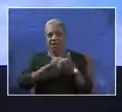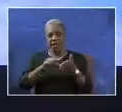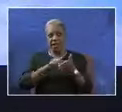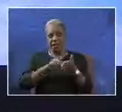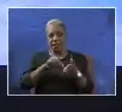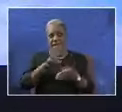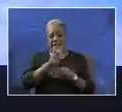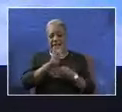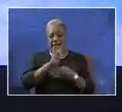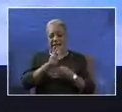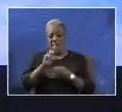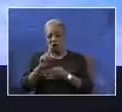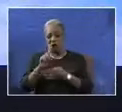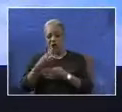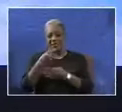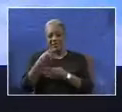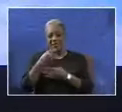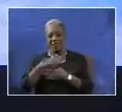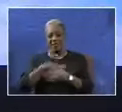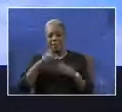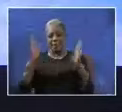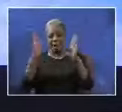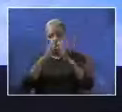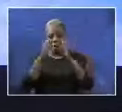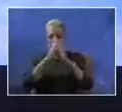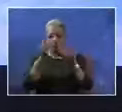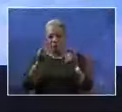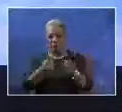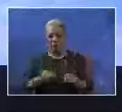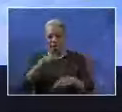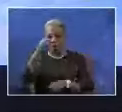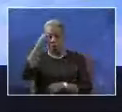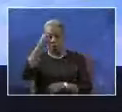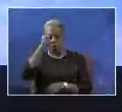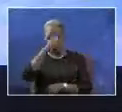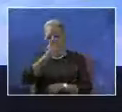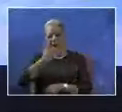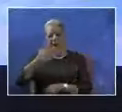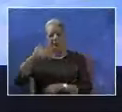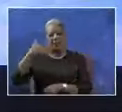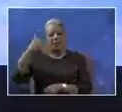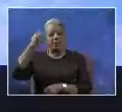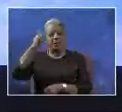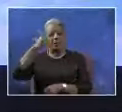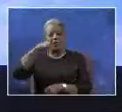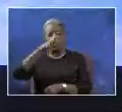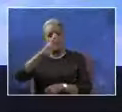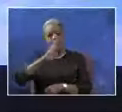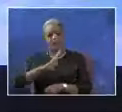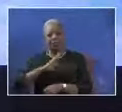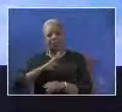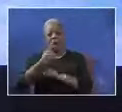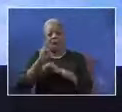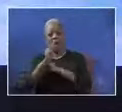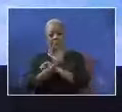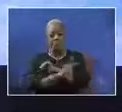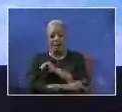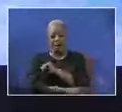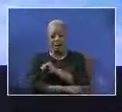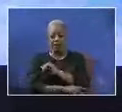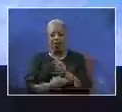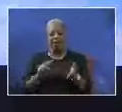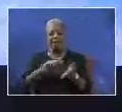Verse 71 says, my troubles turned out all for the best. They forced me to learn. In other words, as I said, when God punishes us, it's a punishment for